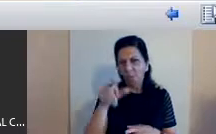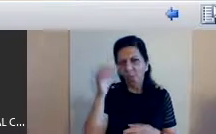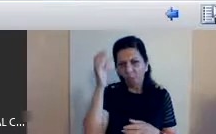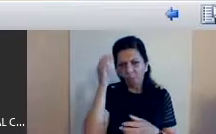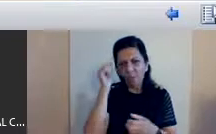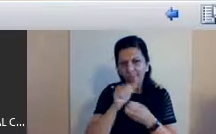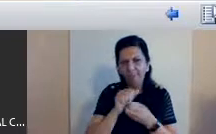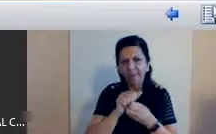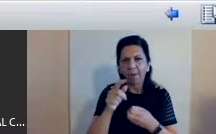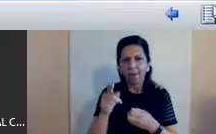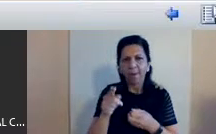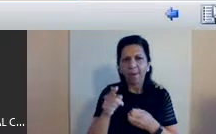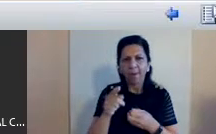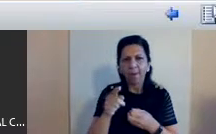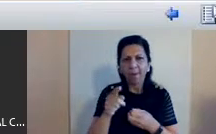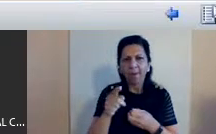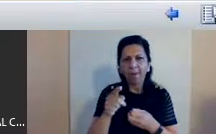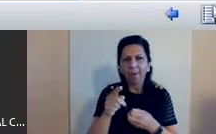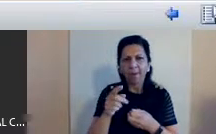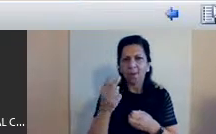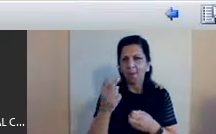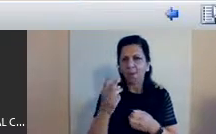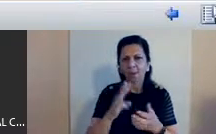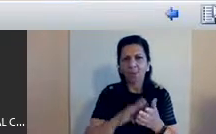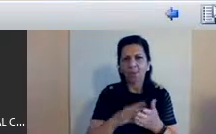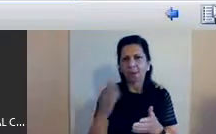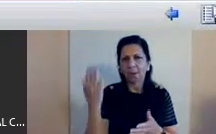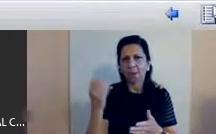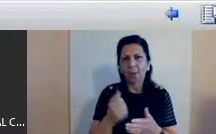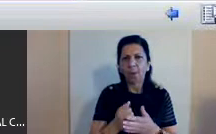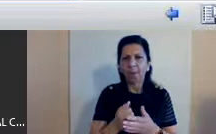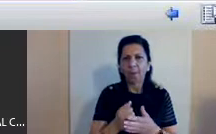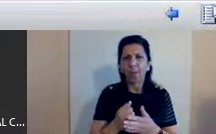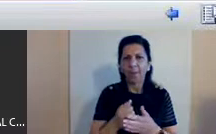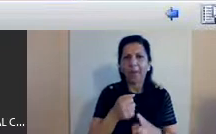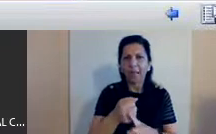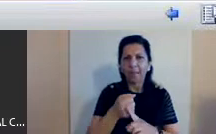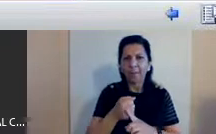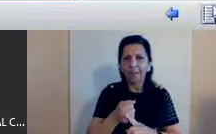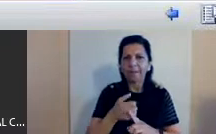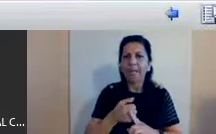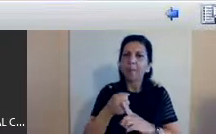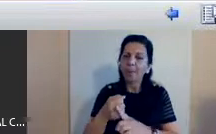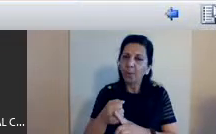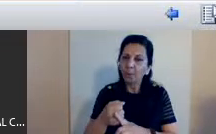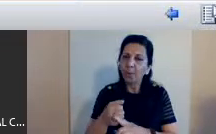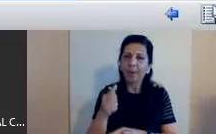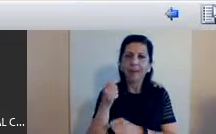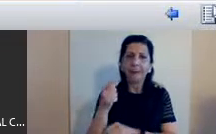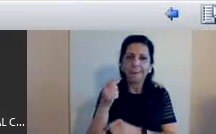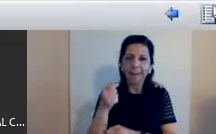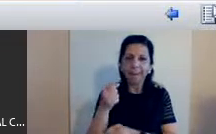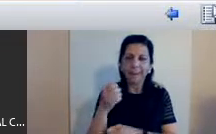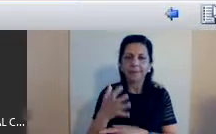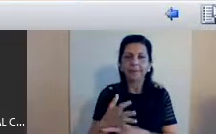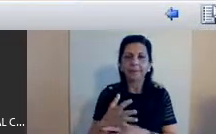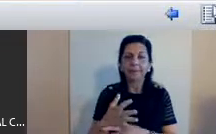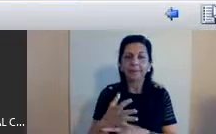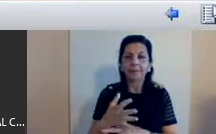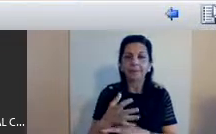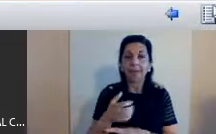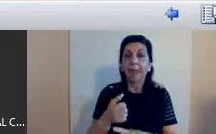a month or two ago, the Help Us Help You campaign that says, look, we're getting our services back up and running, help us to help